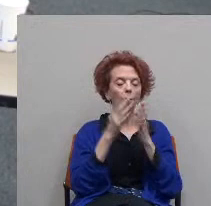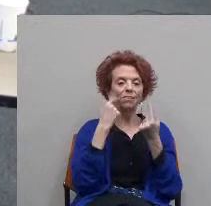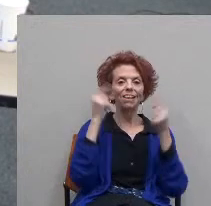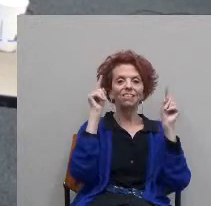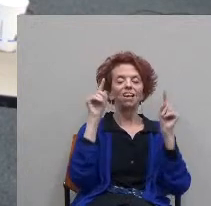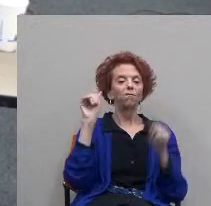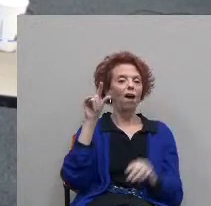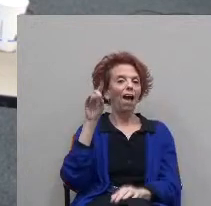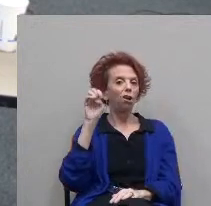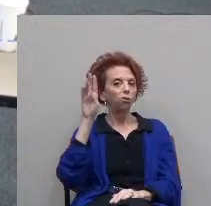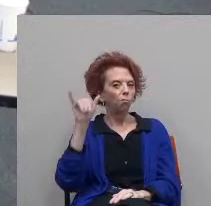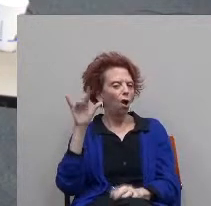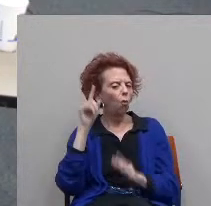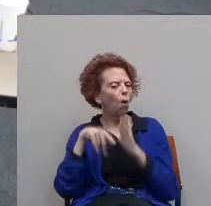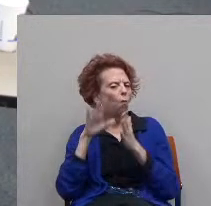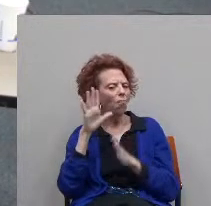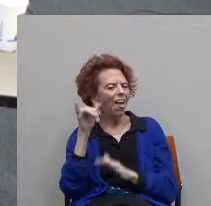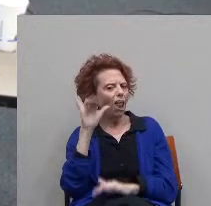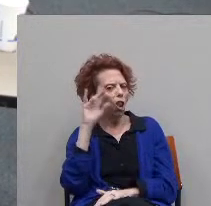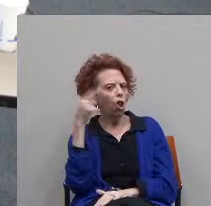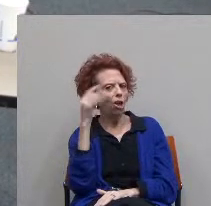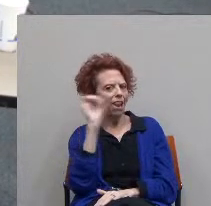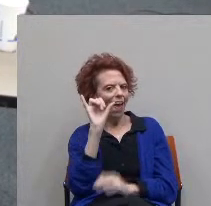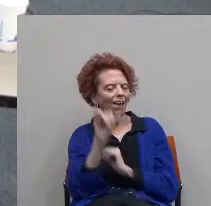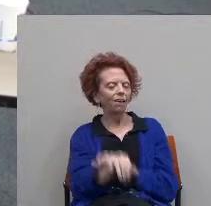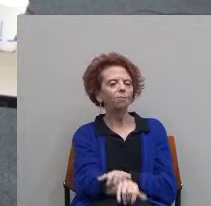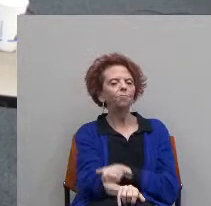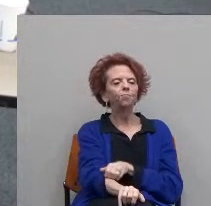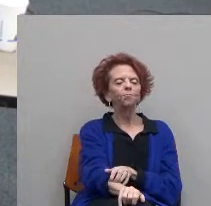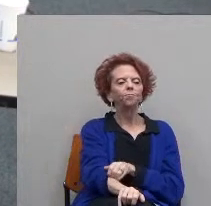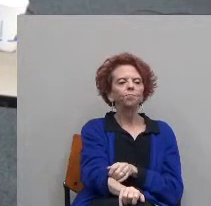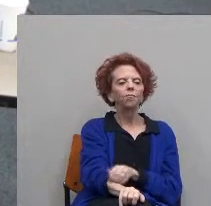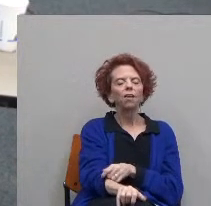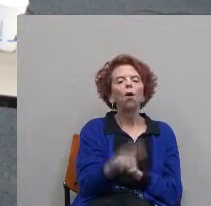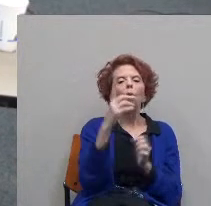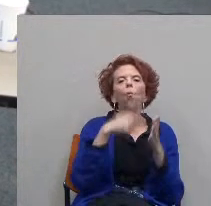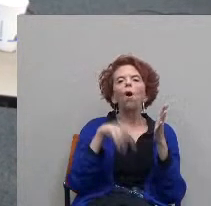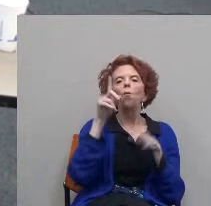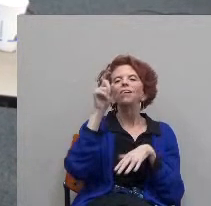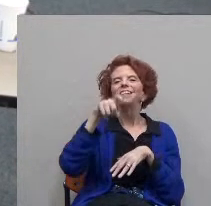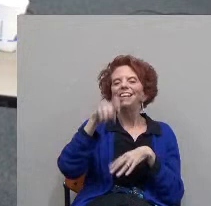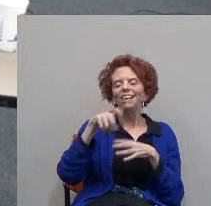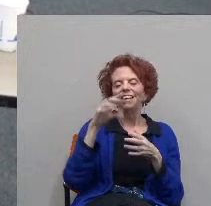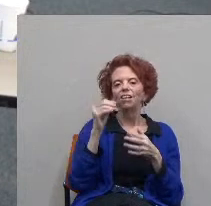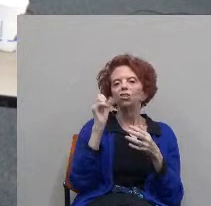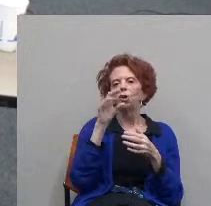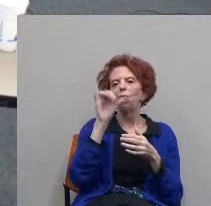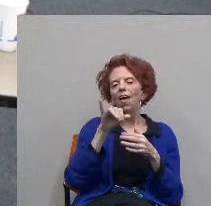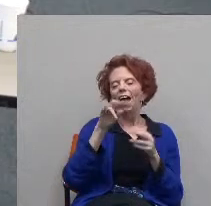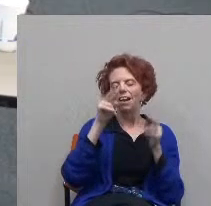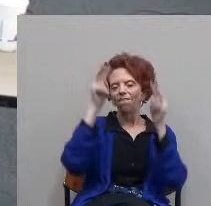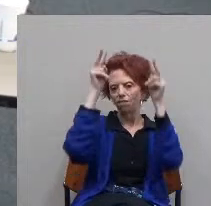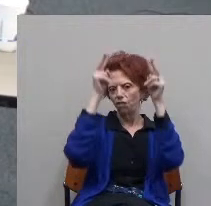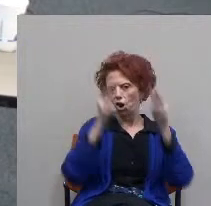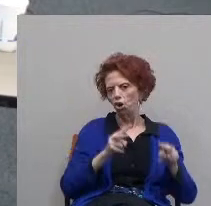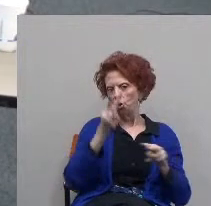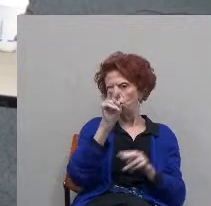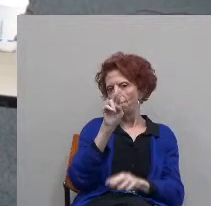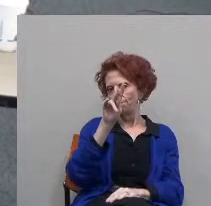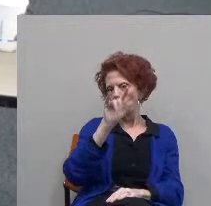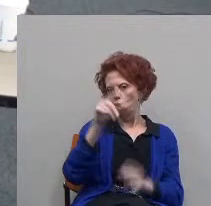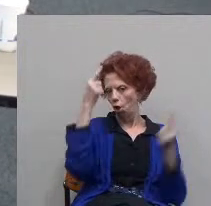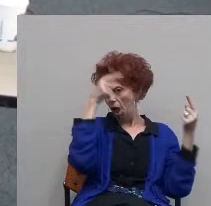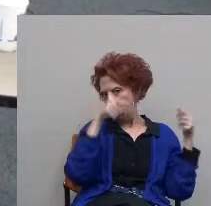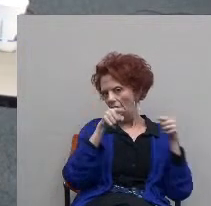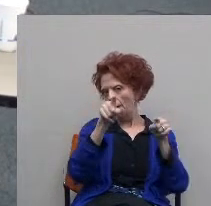what it's going to look like in Algebra 1 to know what kids need in that 5th grade math class. So vertical alignment will also be a huge